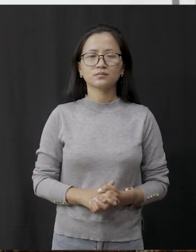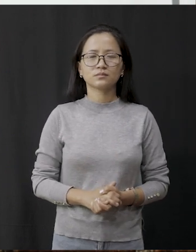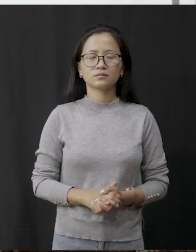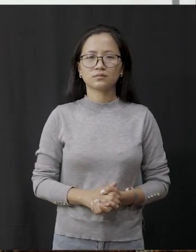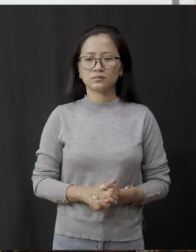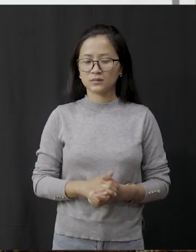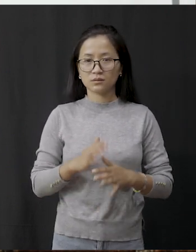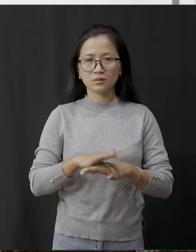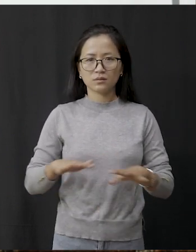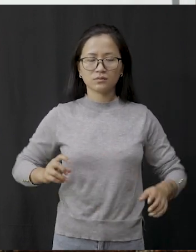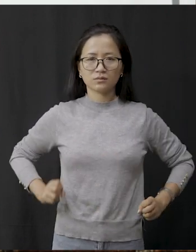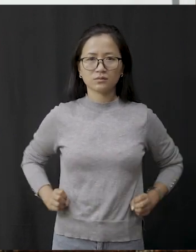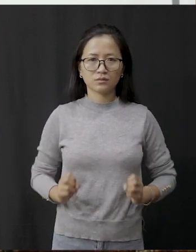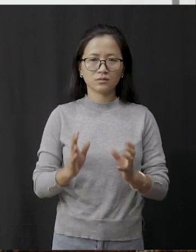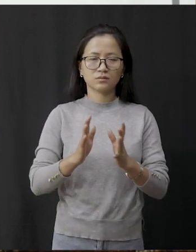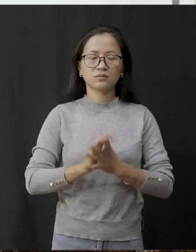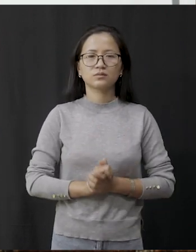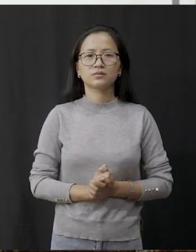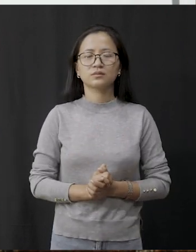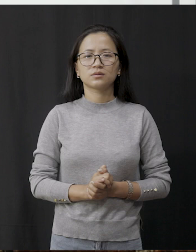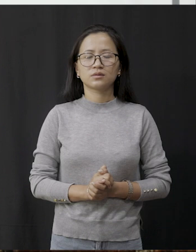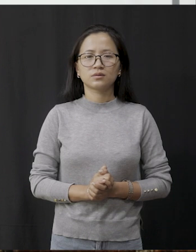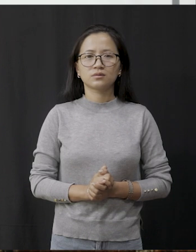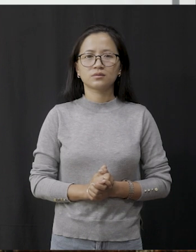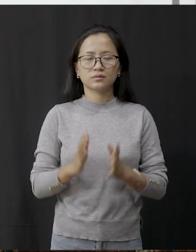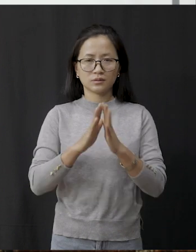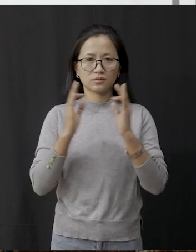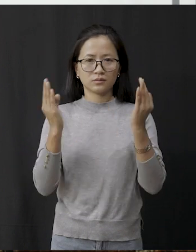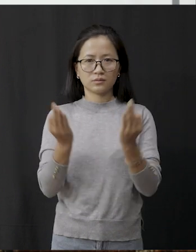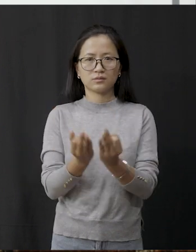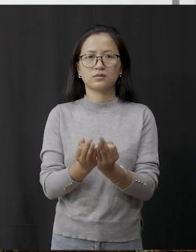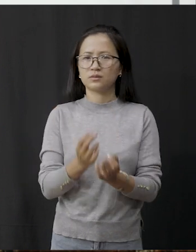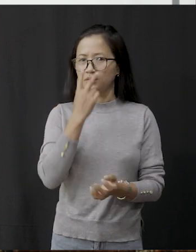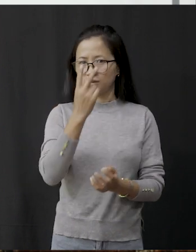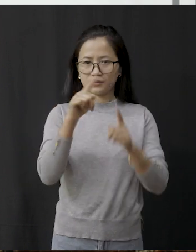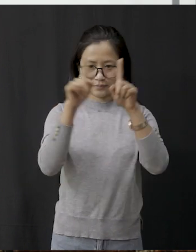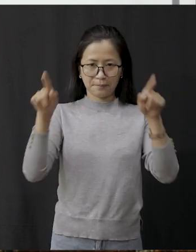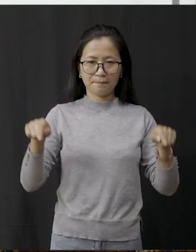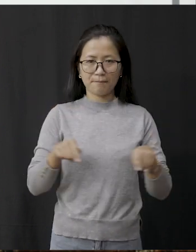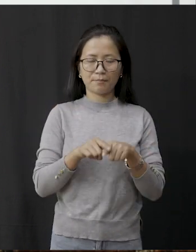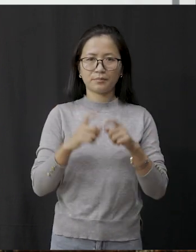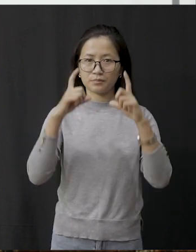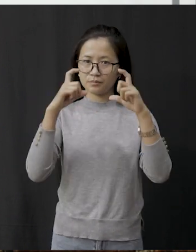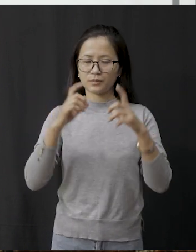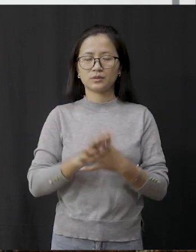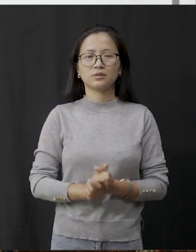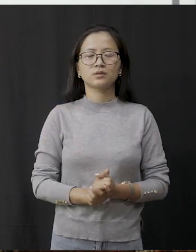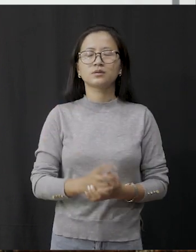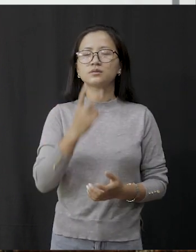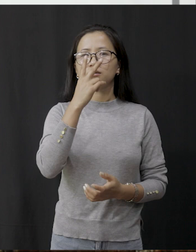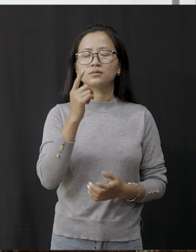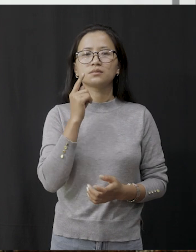Now students, to start with, we'll start from this family. Here we can see a small family here. We can see a